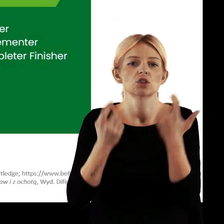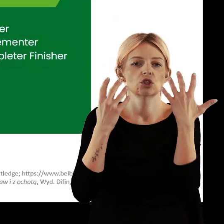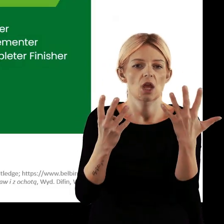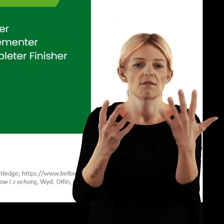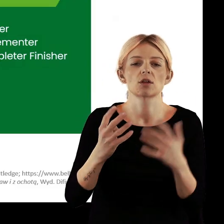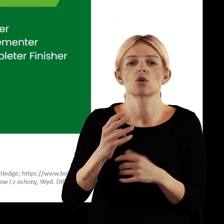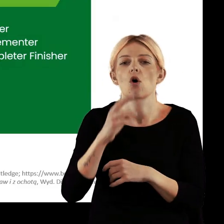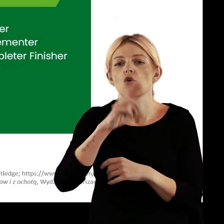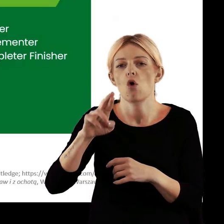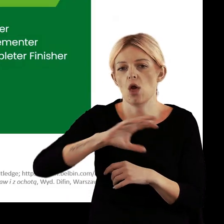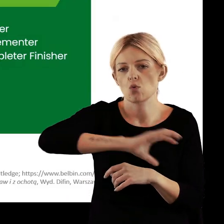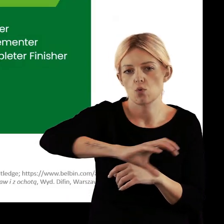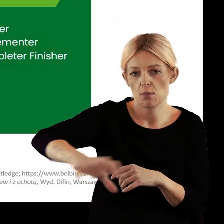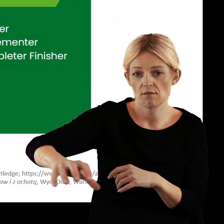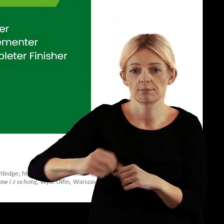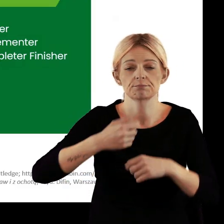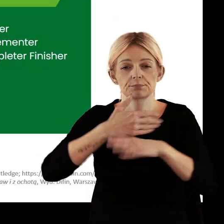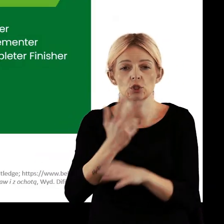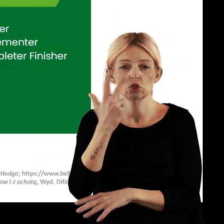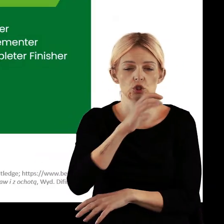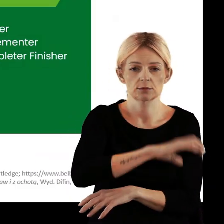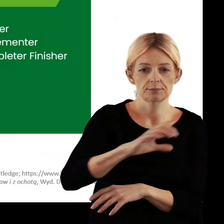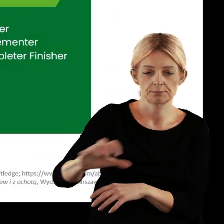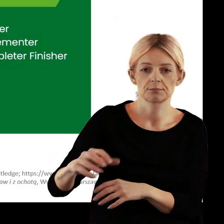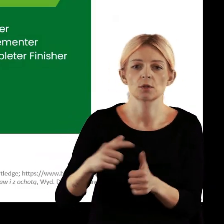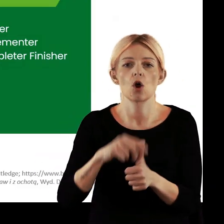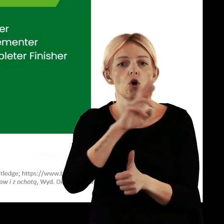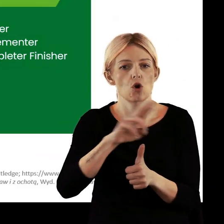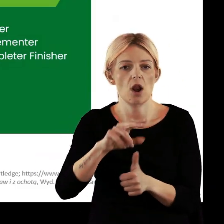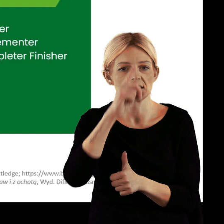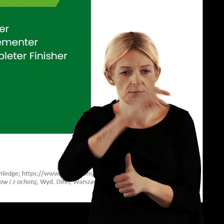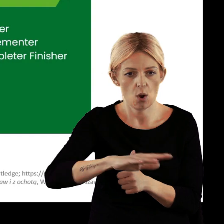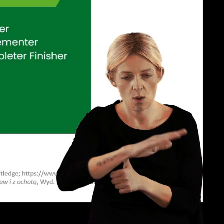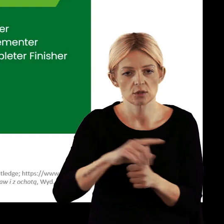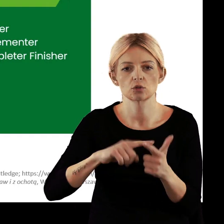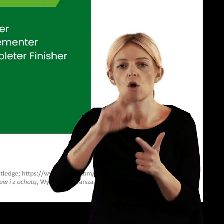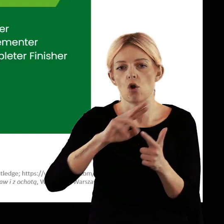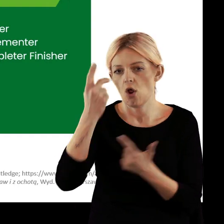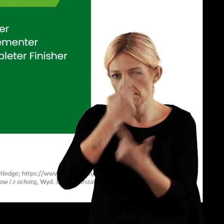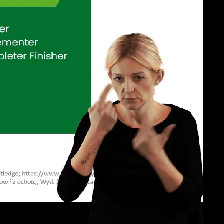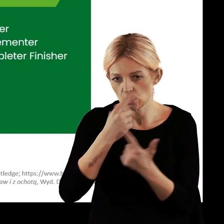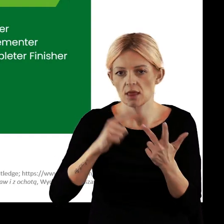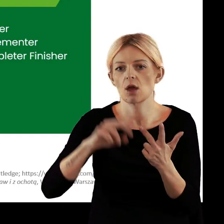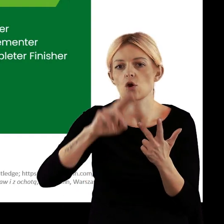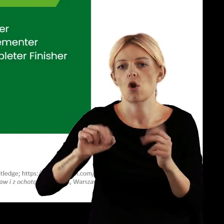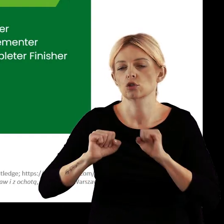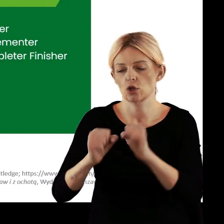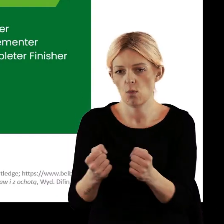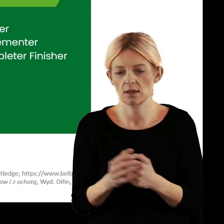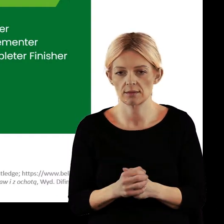They were divided into 3 types: social roles, thinking roles, and action